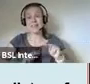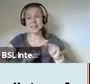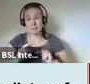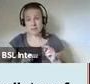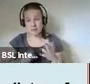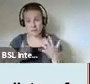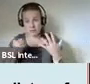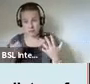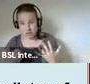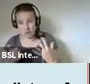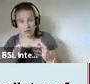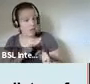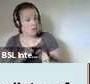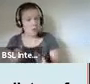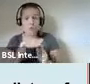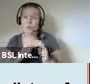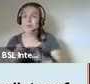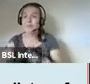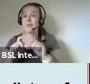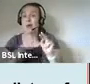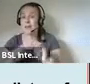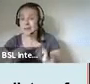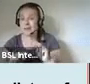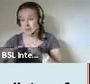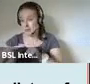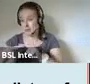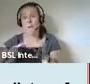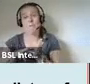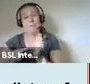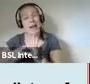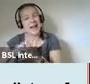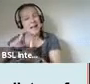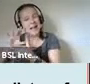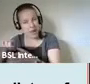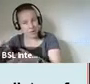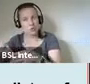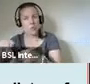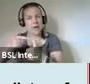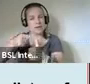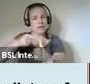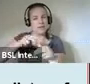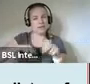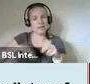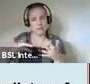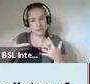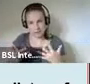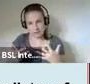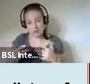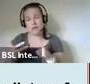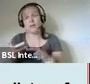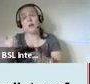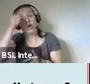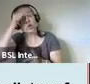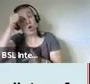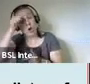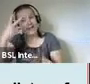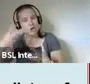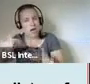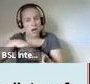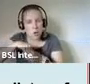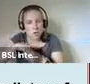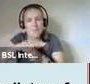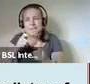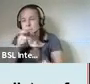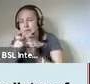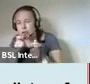recording, assessing, and planning according to this formative assessment, knowledge about inclusive pedagogy, so